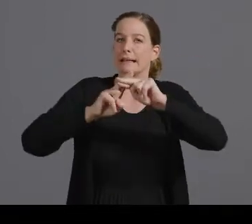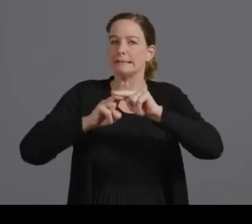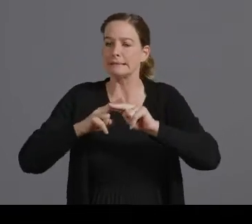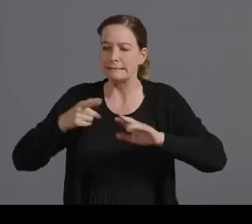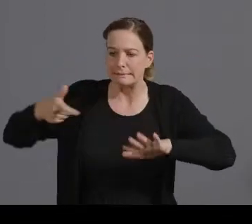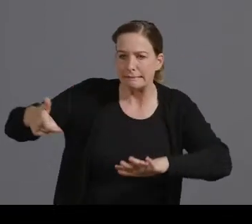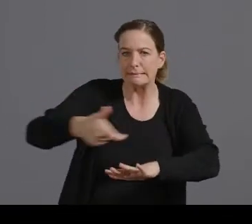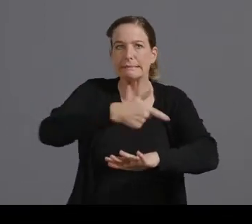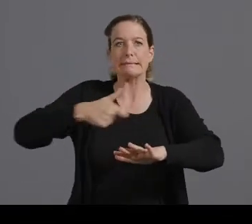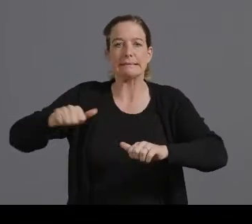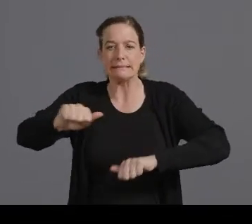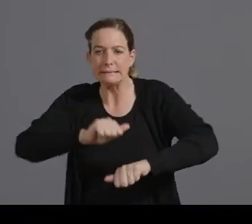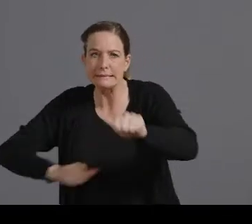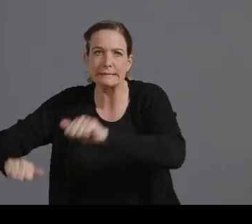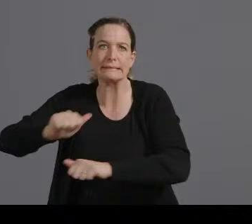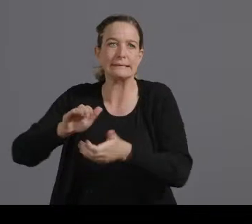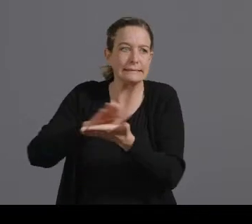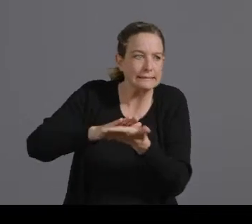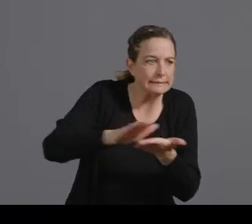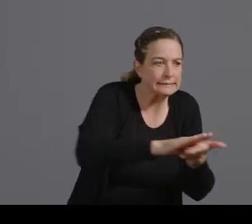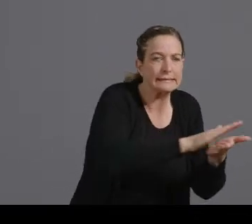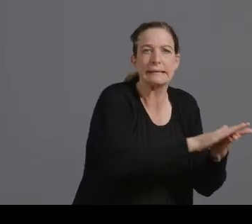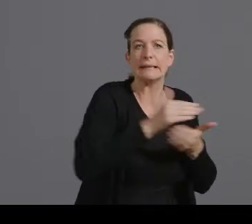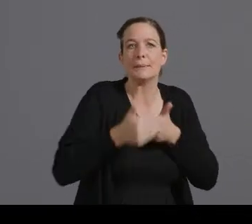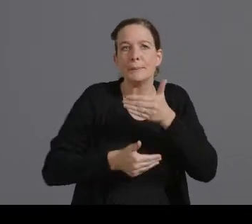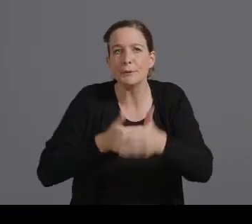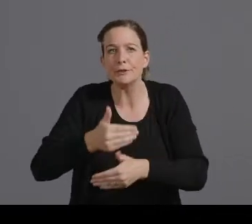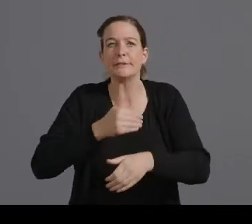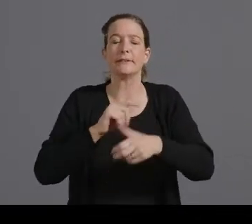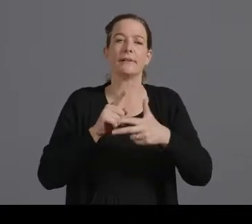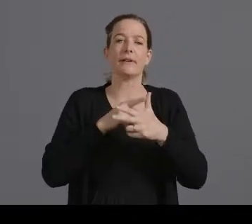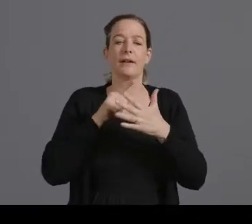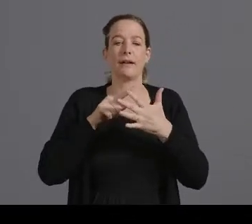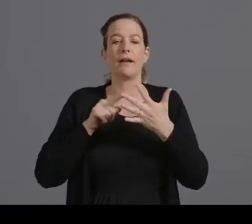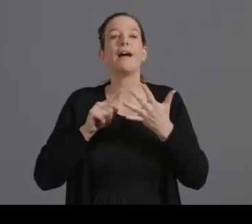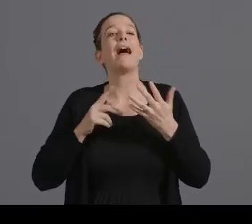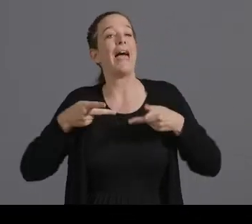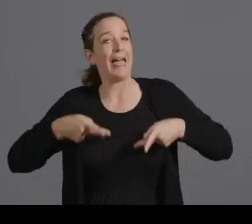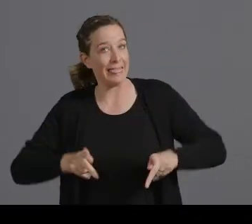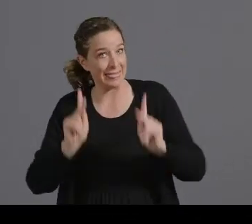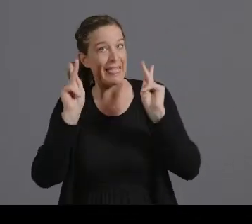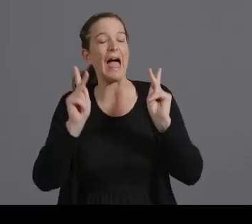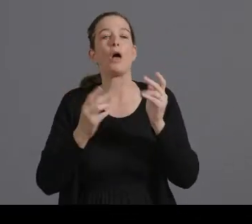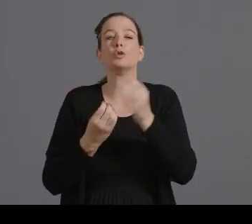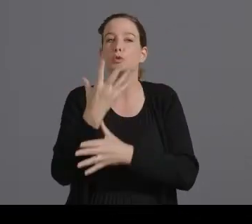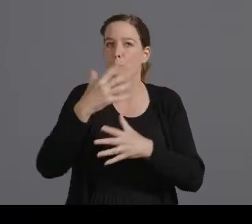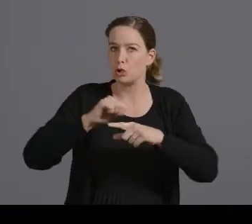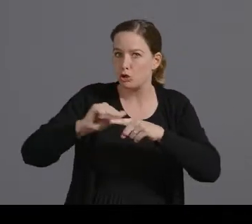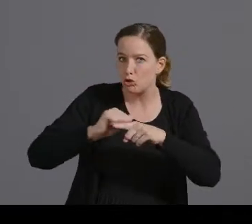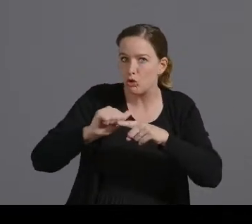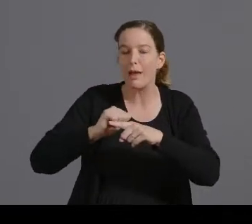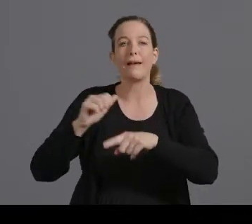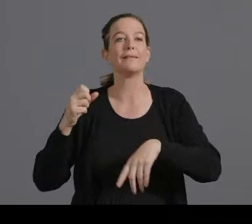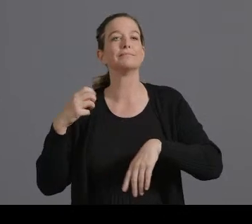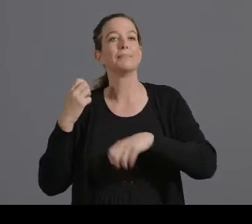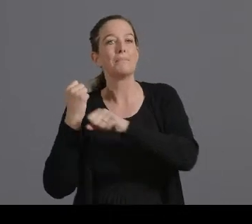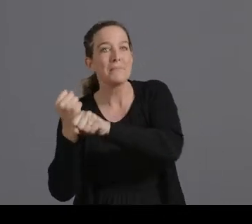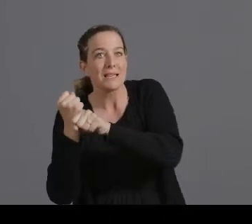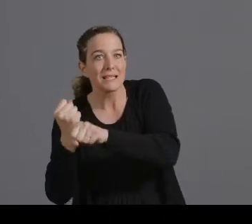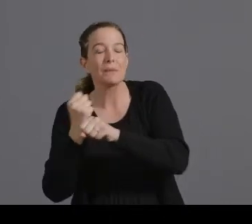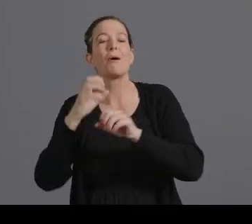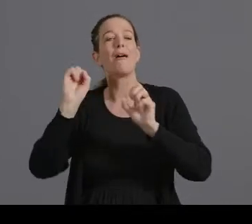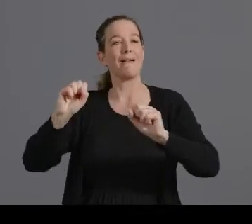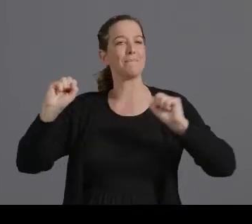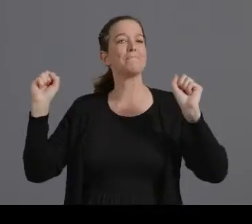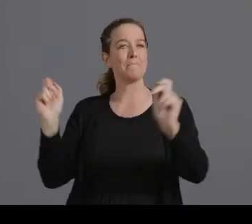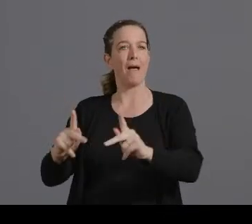disinfecting and sanitation protocols. And it also allows spring training and major league sports to operate with an approved plan for